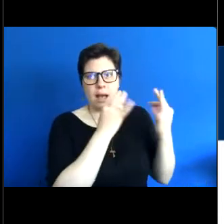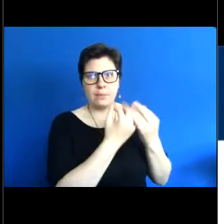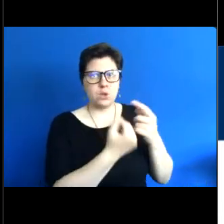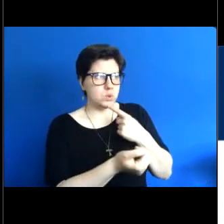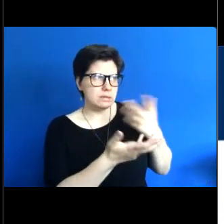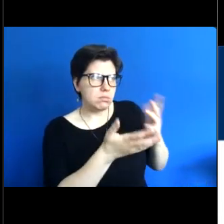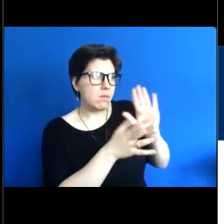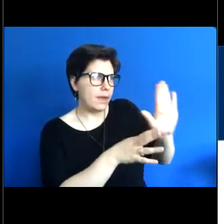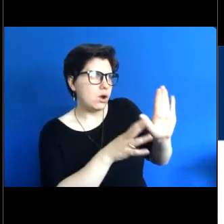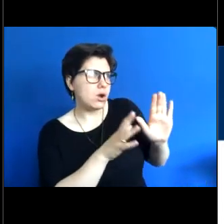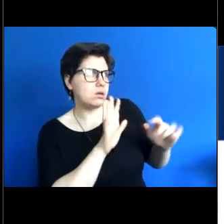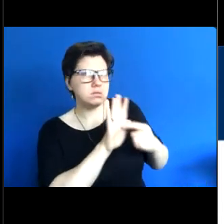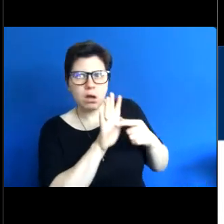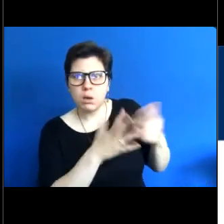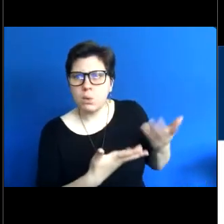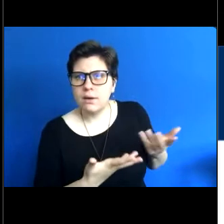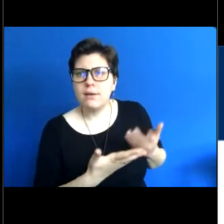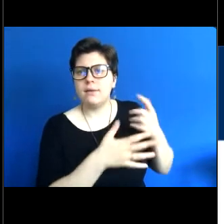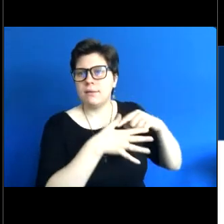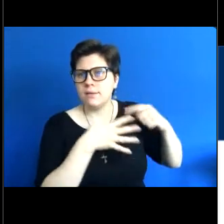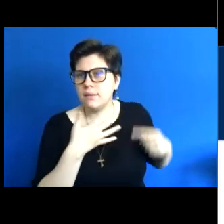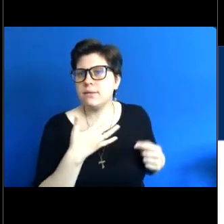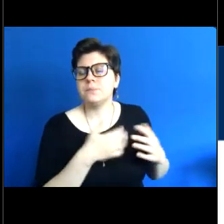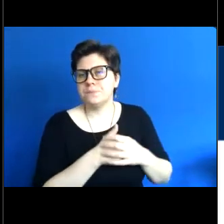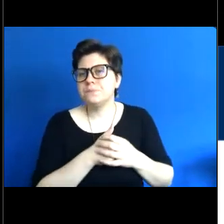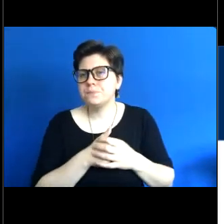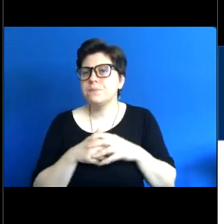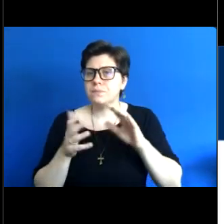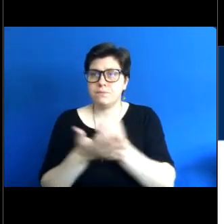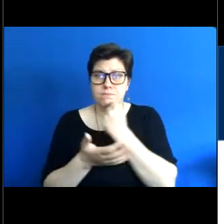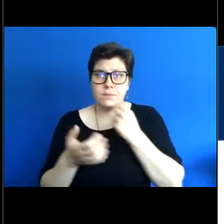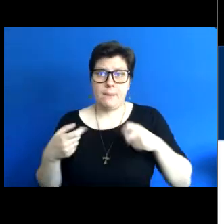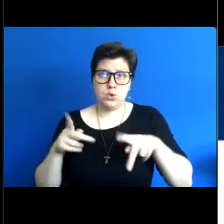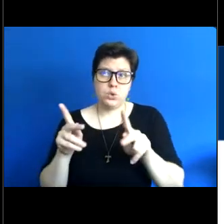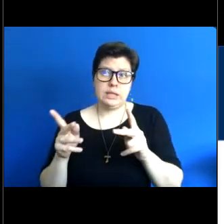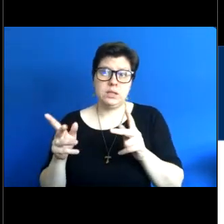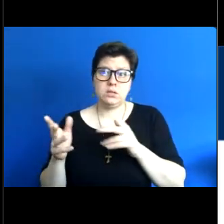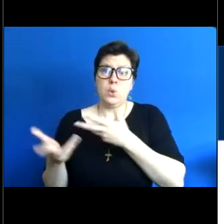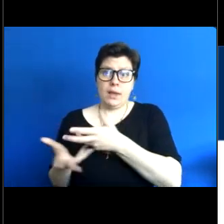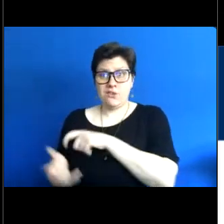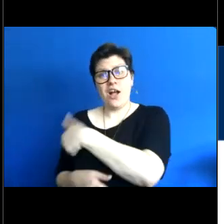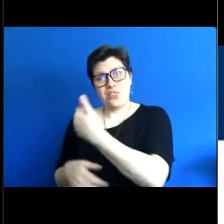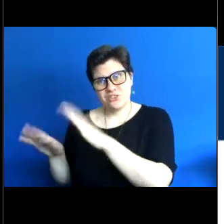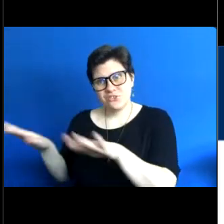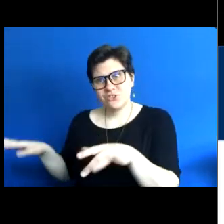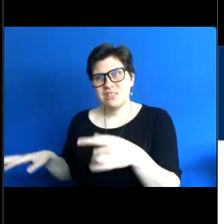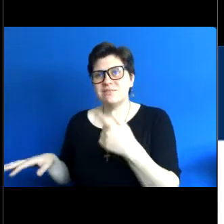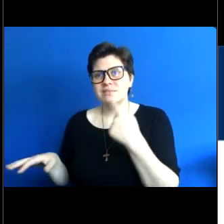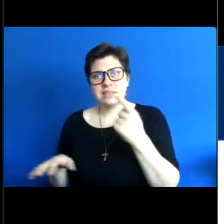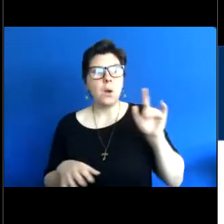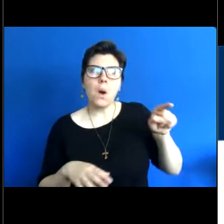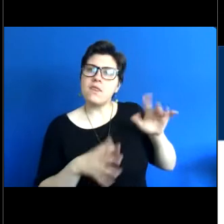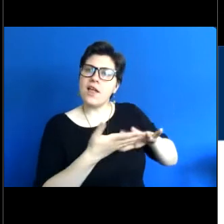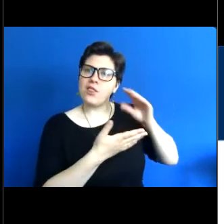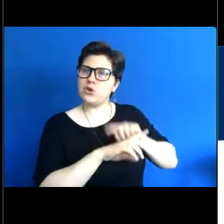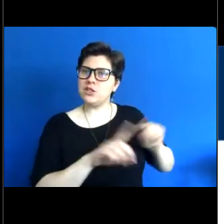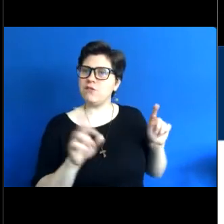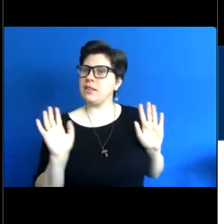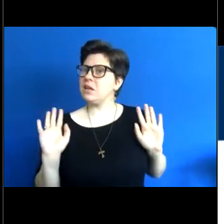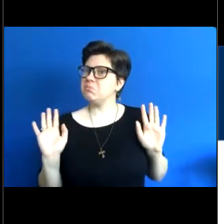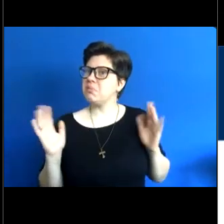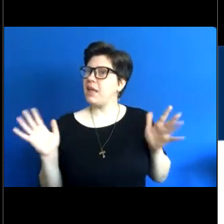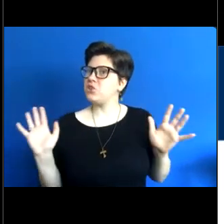us. And it can also be an opportunity to help engage the other children on how we learn differently. There's nothing